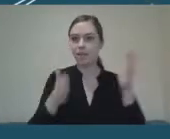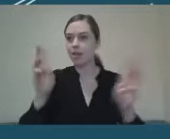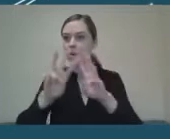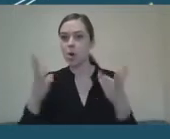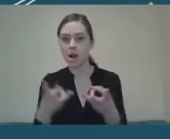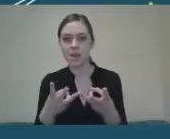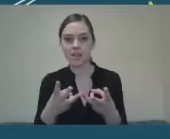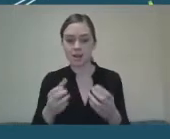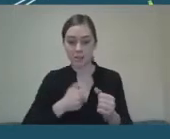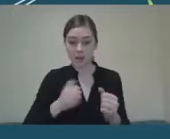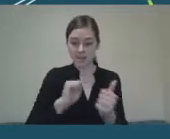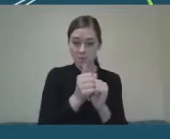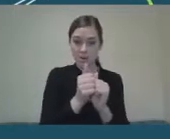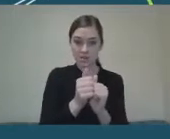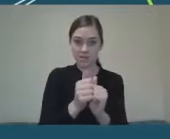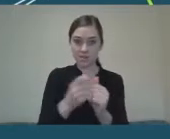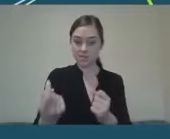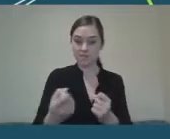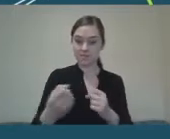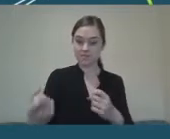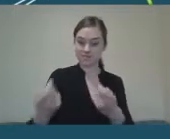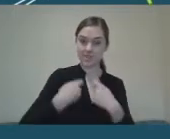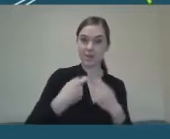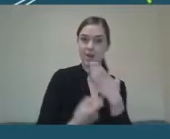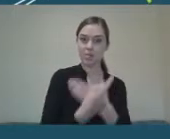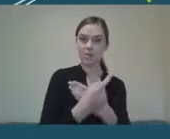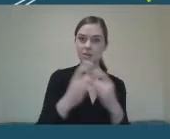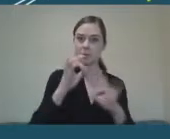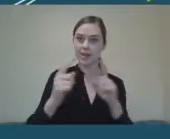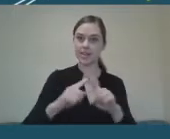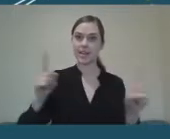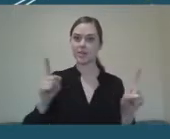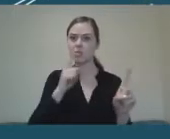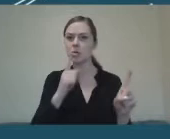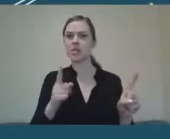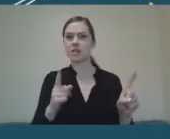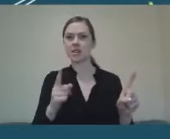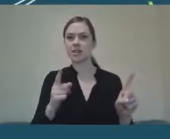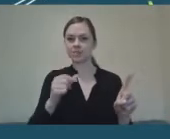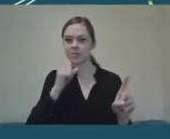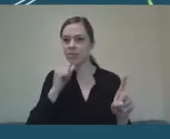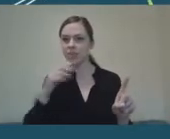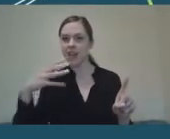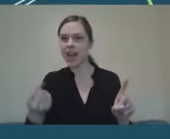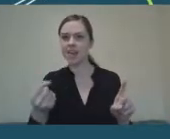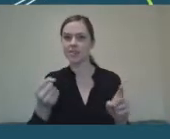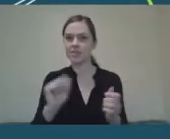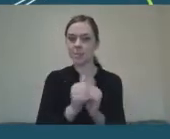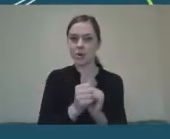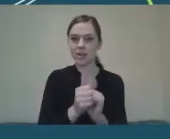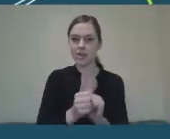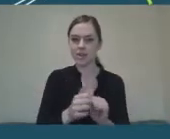to really make a difference. But I wouldn't have sport if it wasn't for the family that I was born